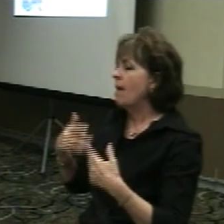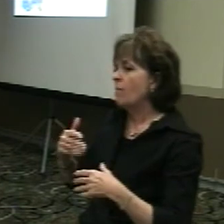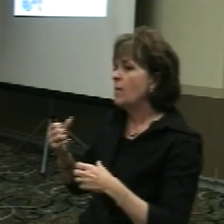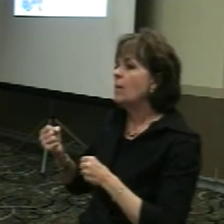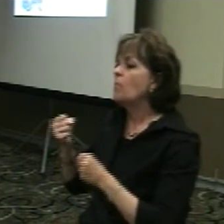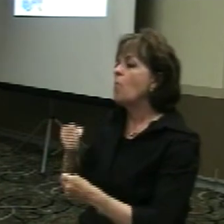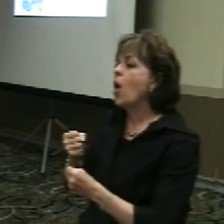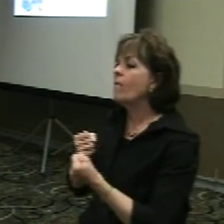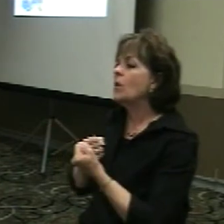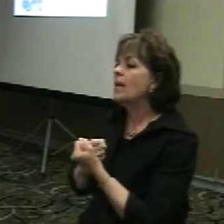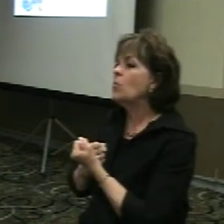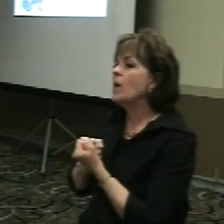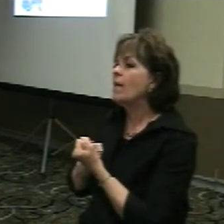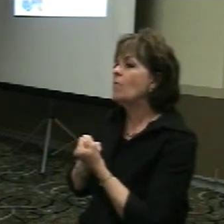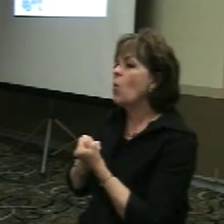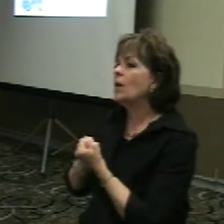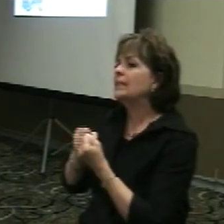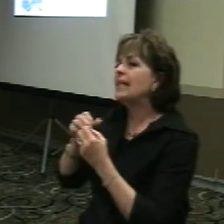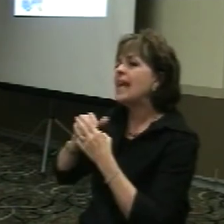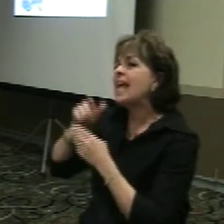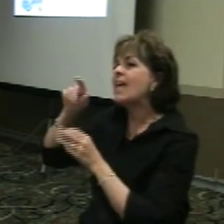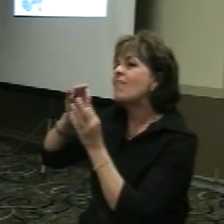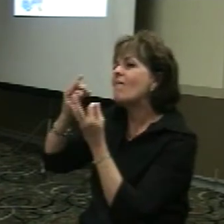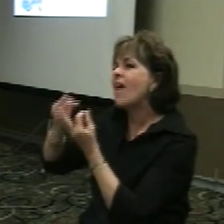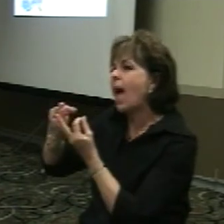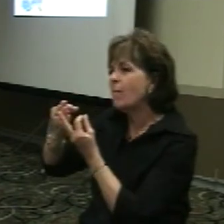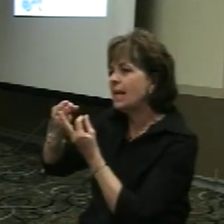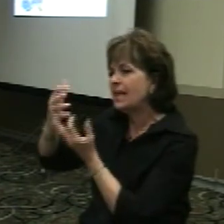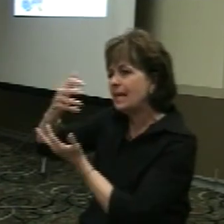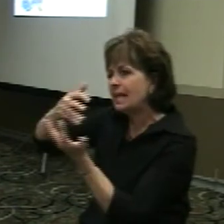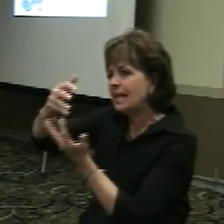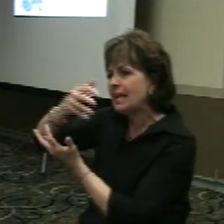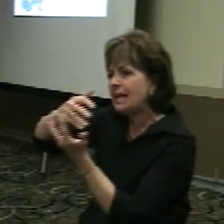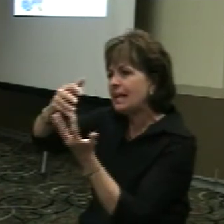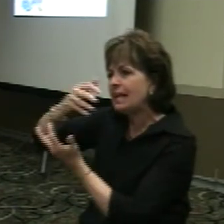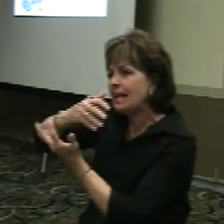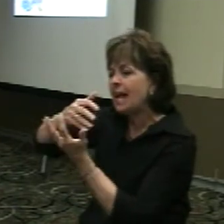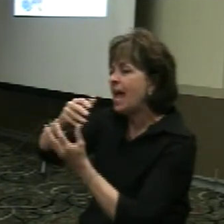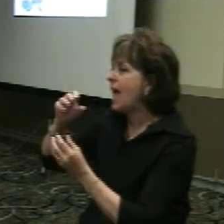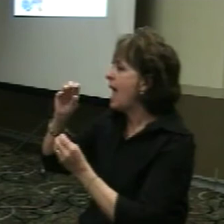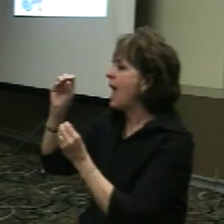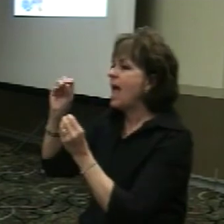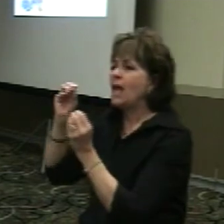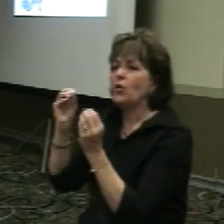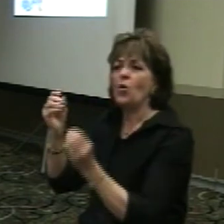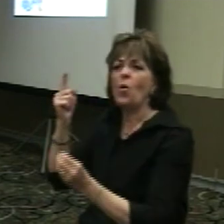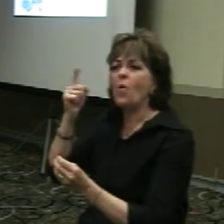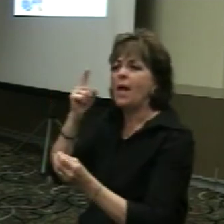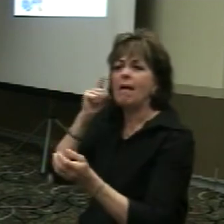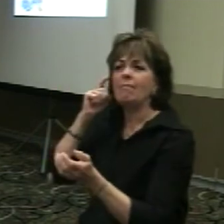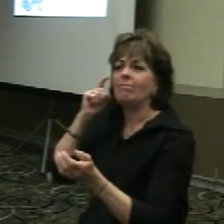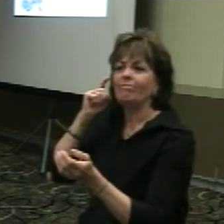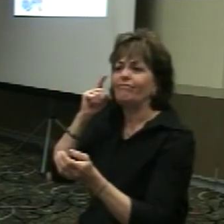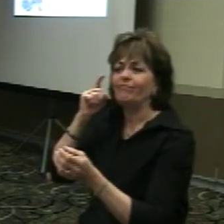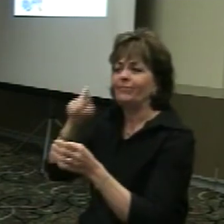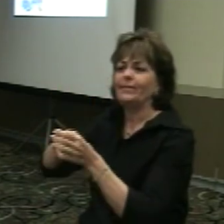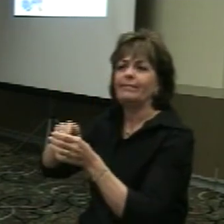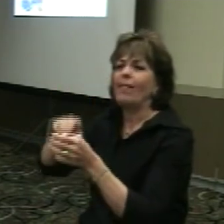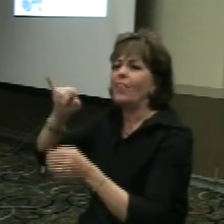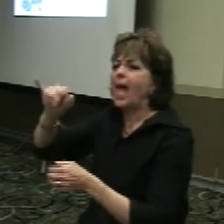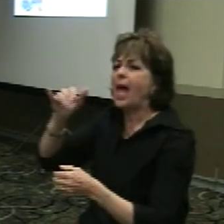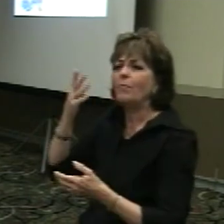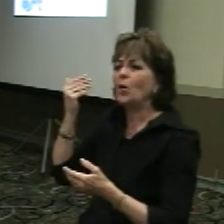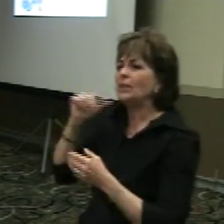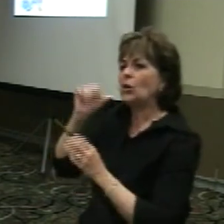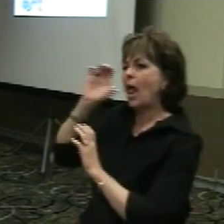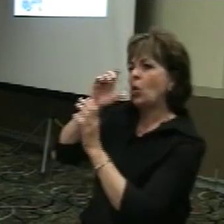powerfully reinforced in that role in the family system, and nobody ever gets to it because nobody's looking for it. Mm-hmm.